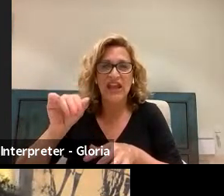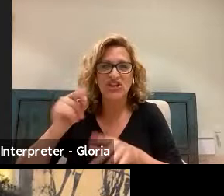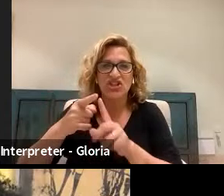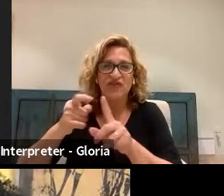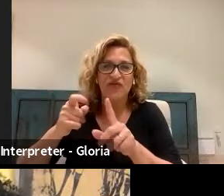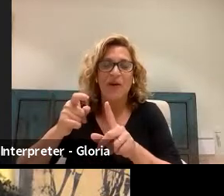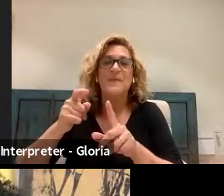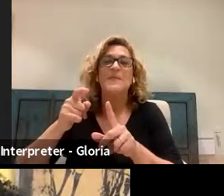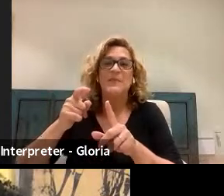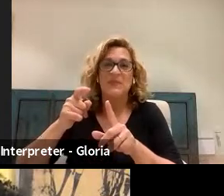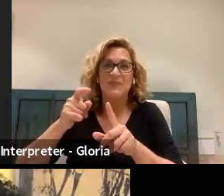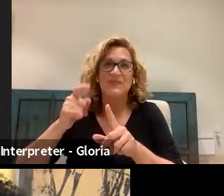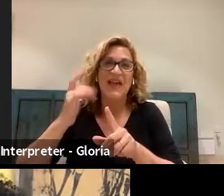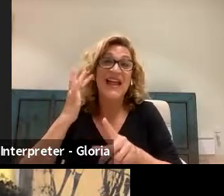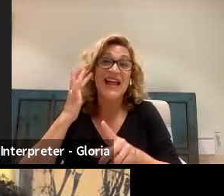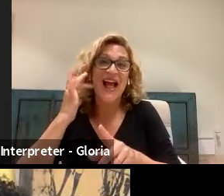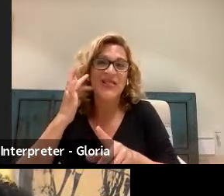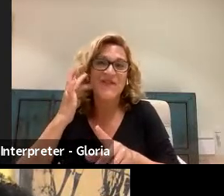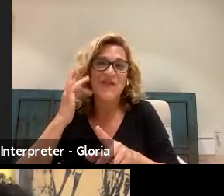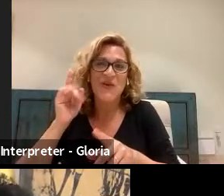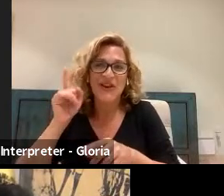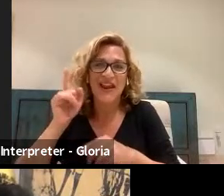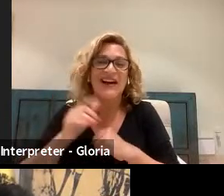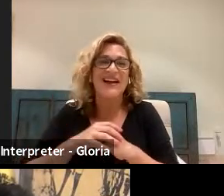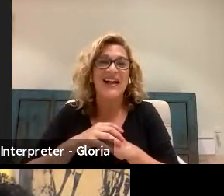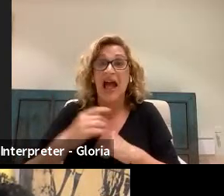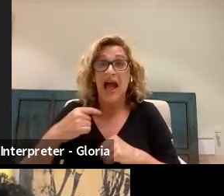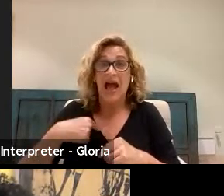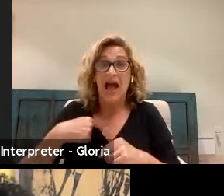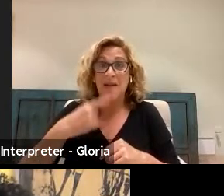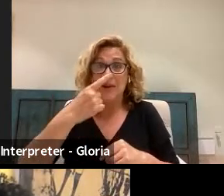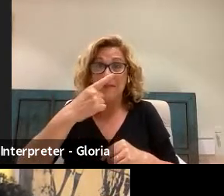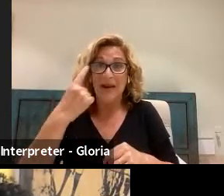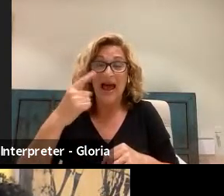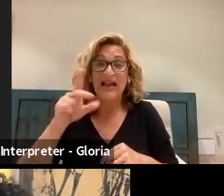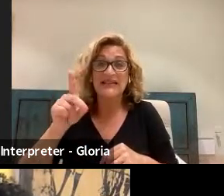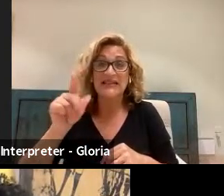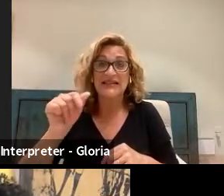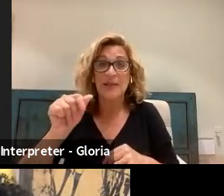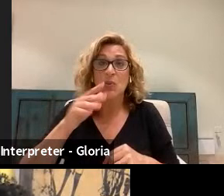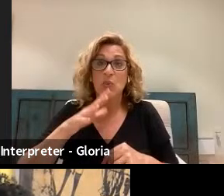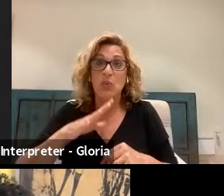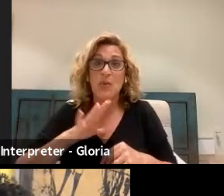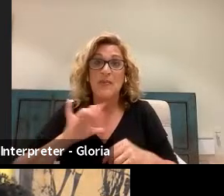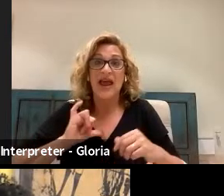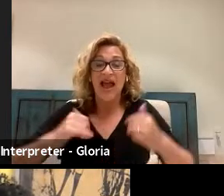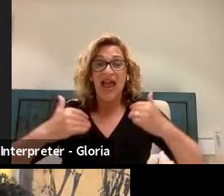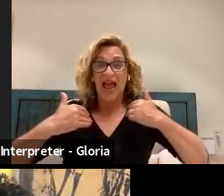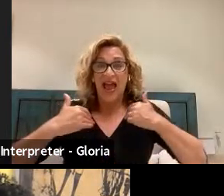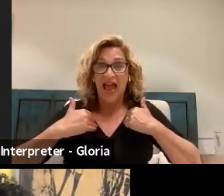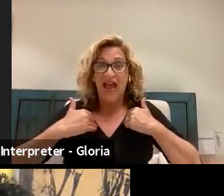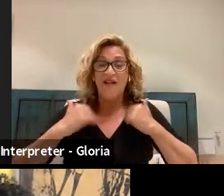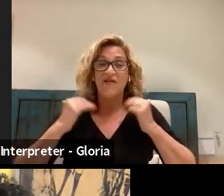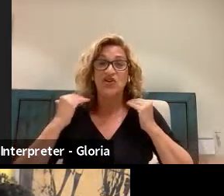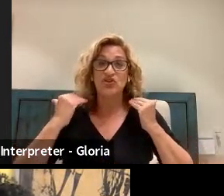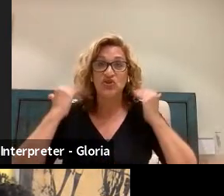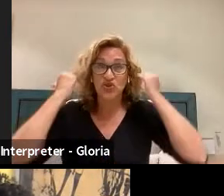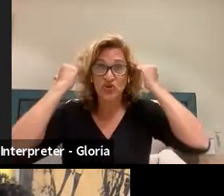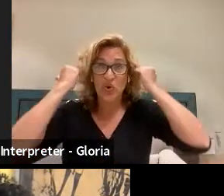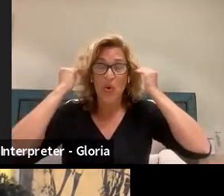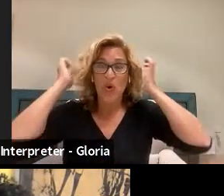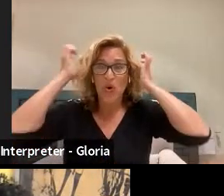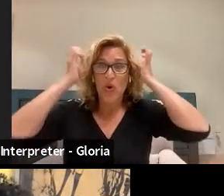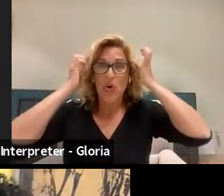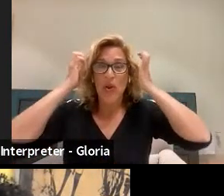Angeles, California. I am a Black disabled woman. I have short curly twists.